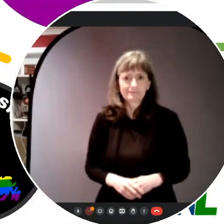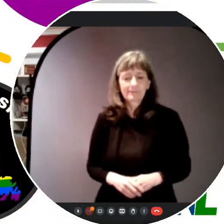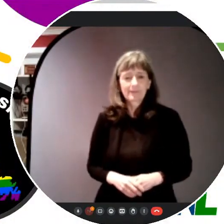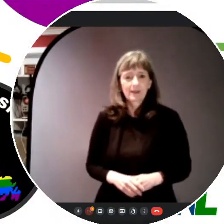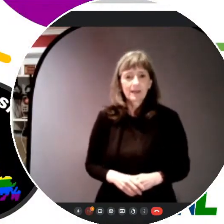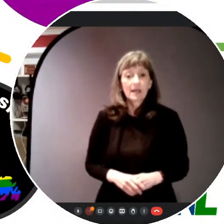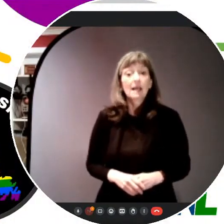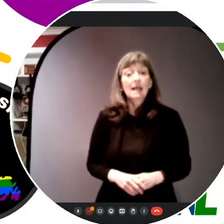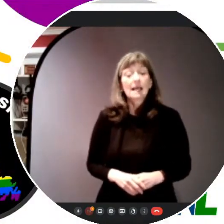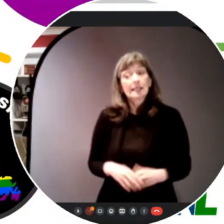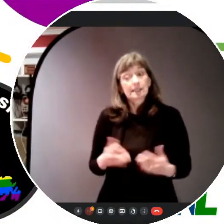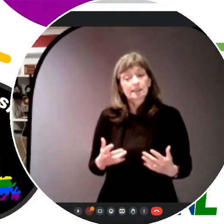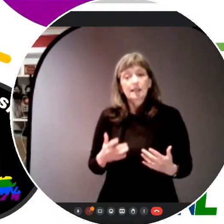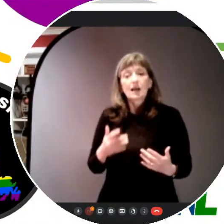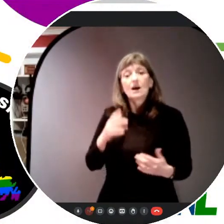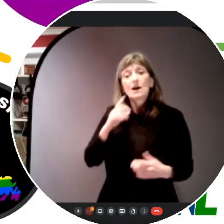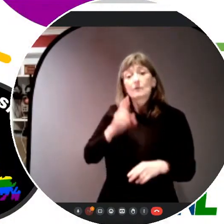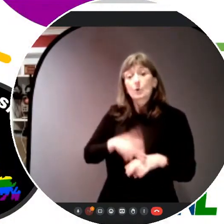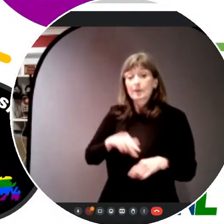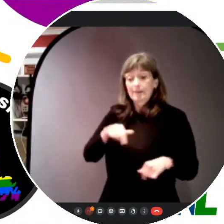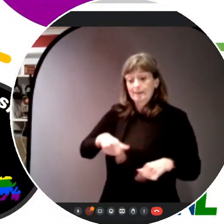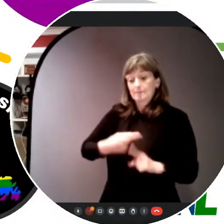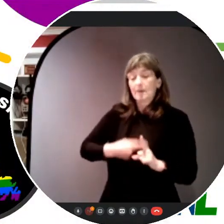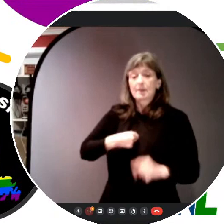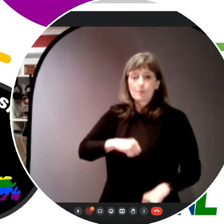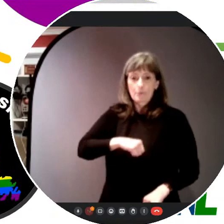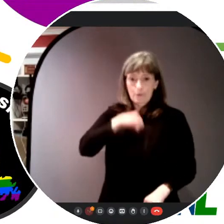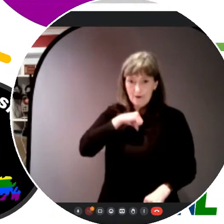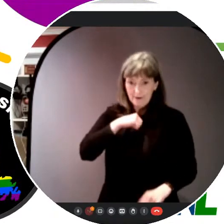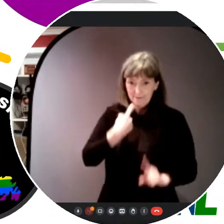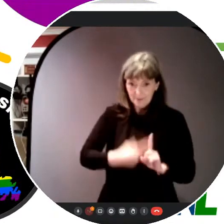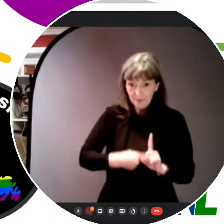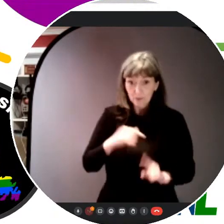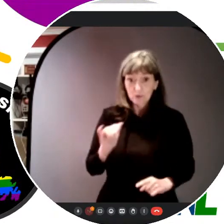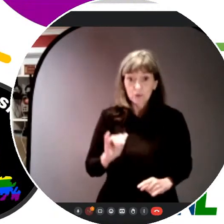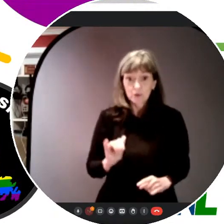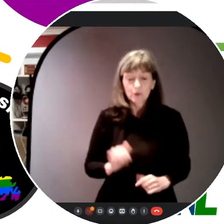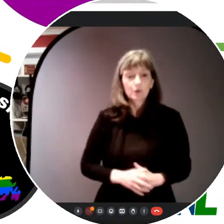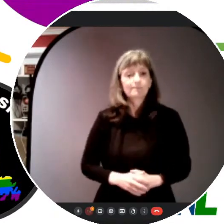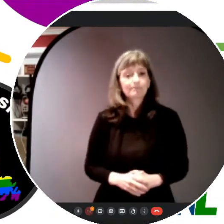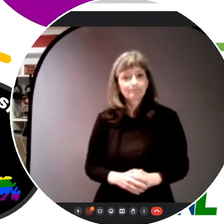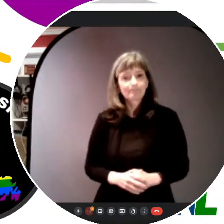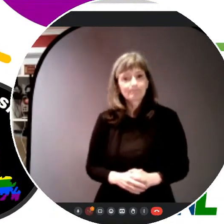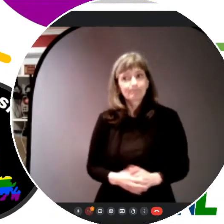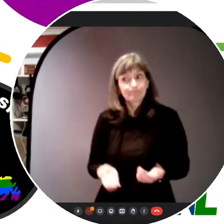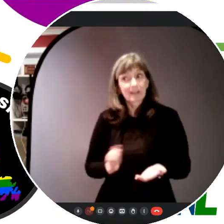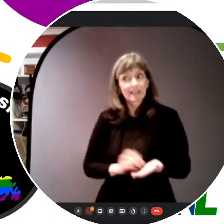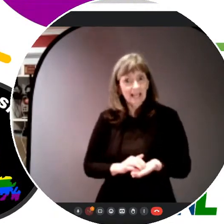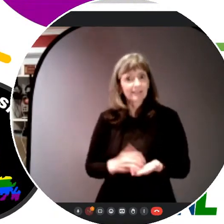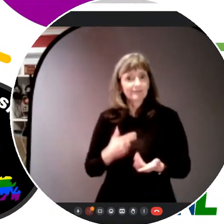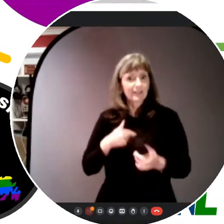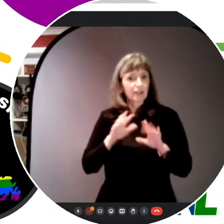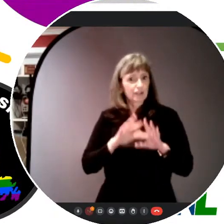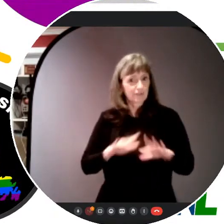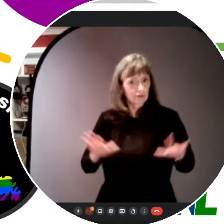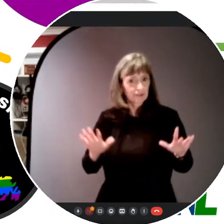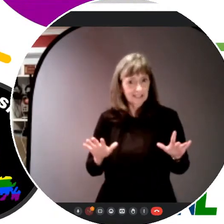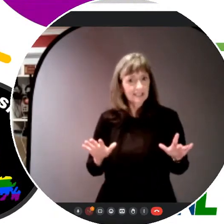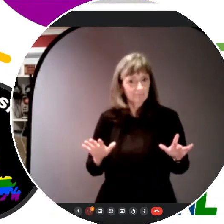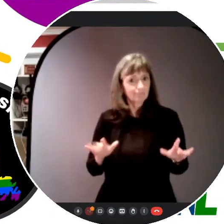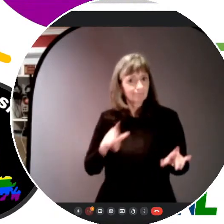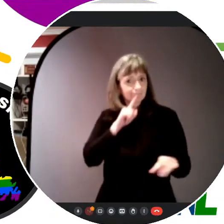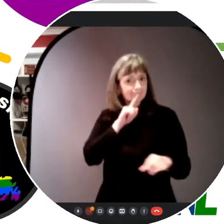Of course, this is also Pride Month, and again, under our pillar of diversity, a